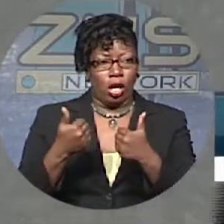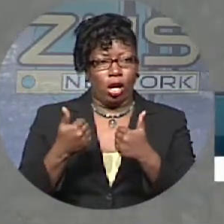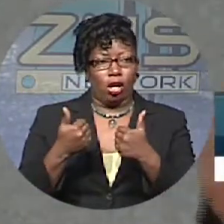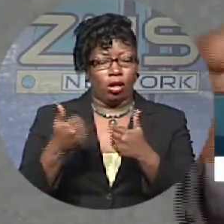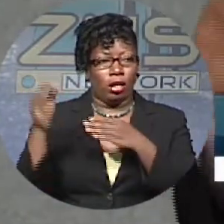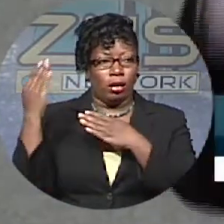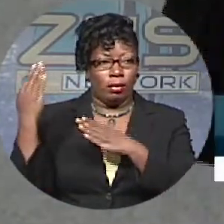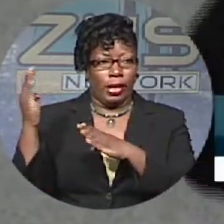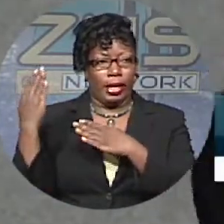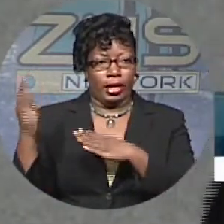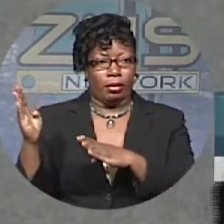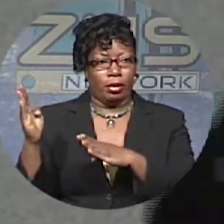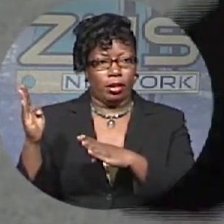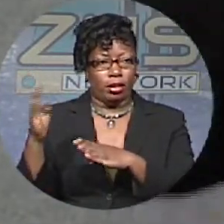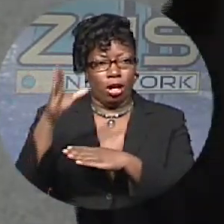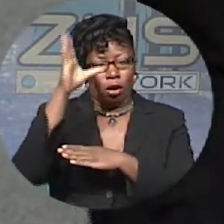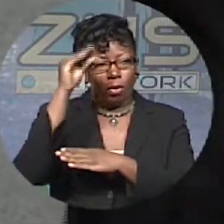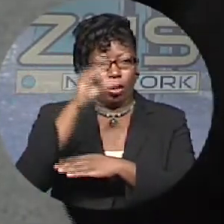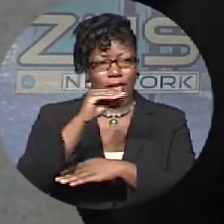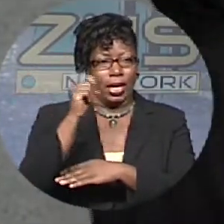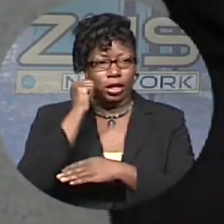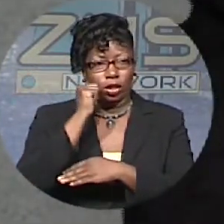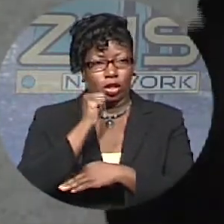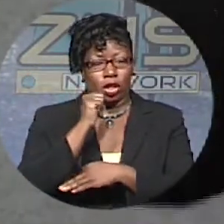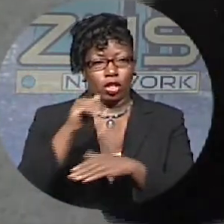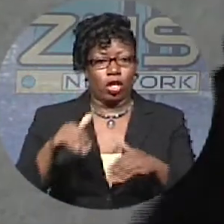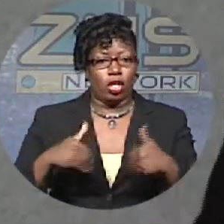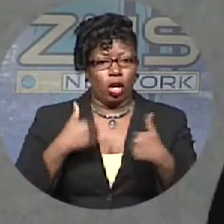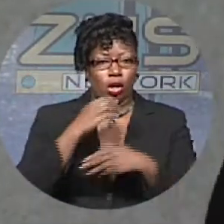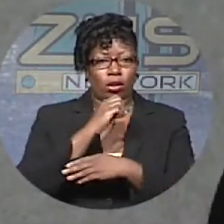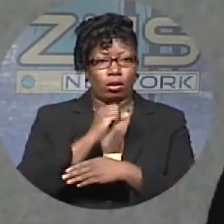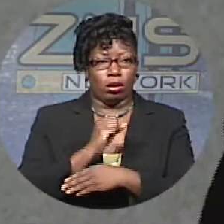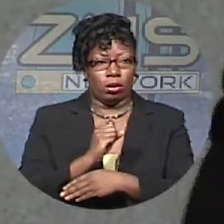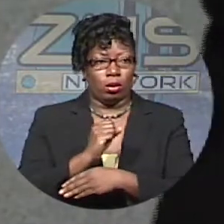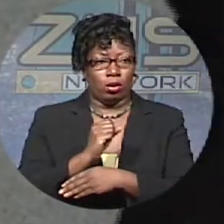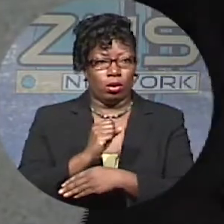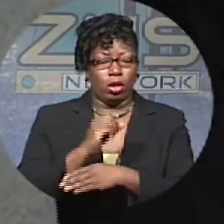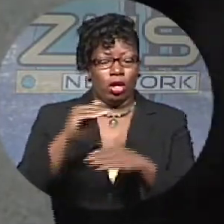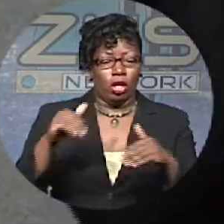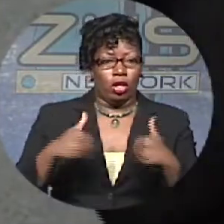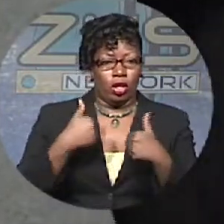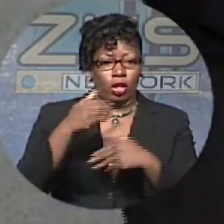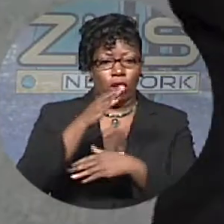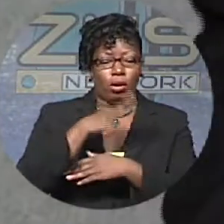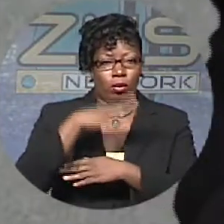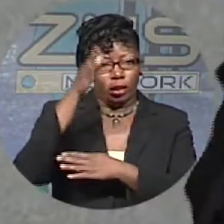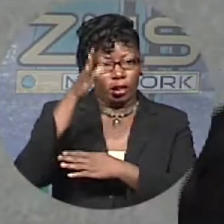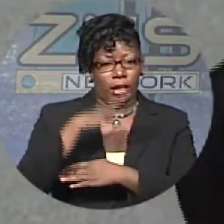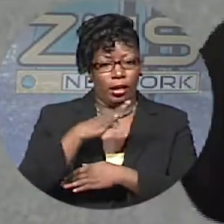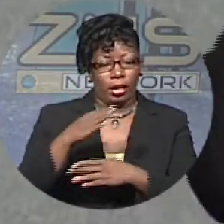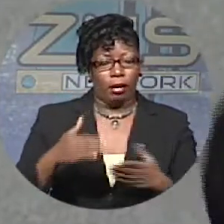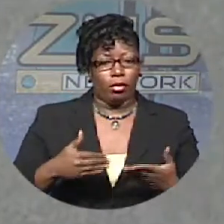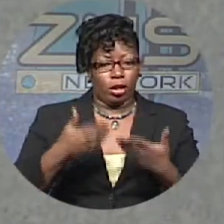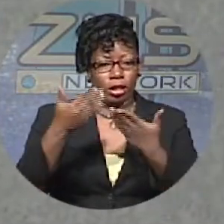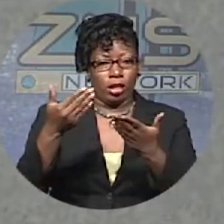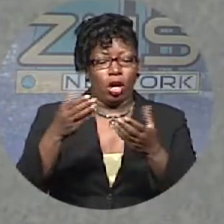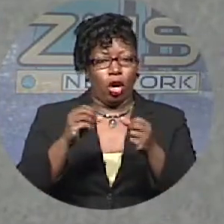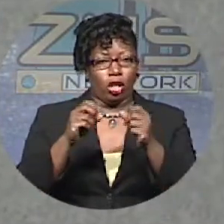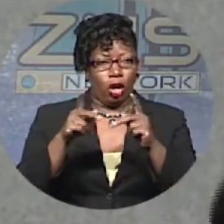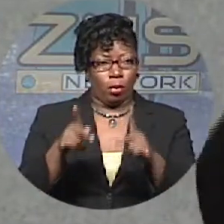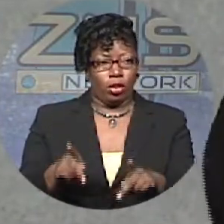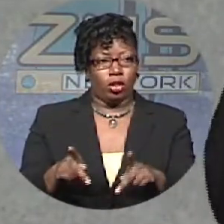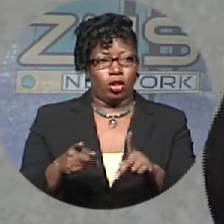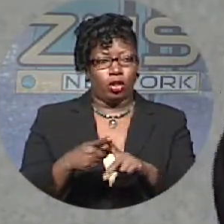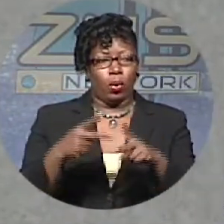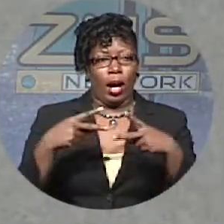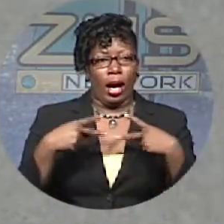disenfranchised Bahamians, boys and girls, young men and young women, and present them with an opportunity